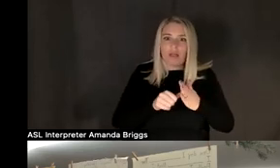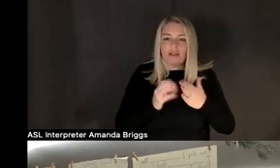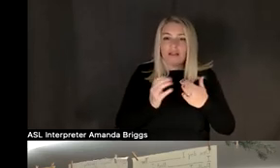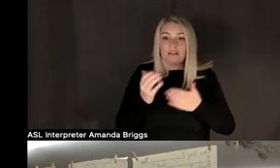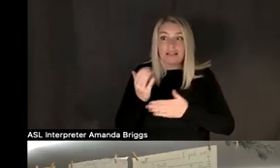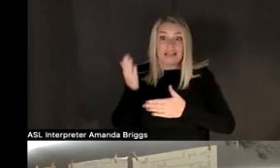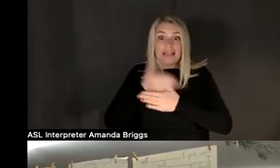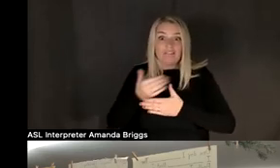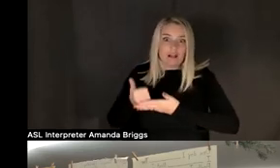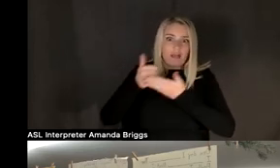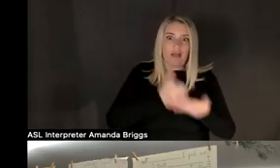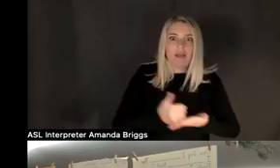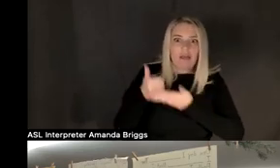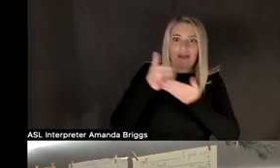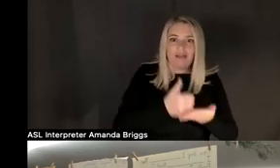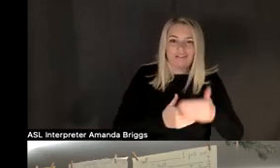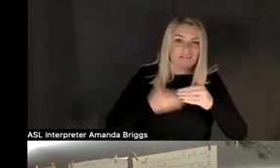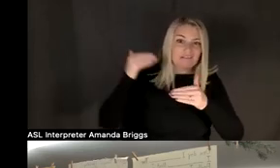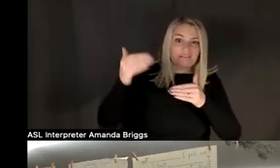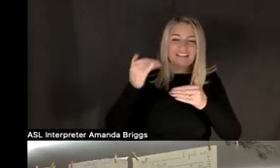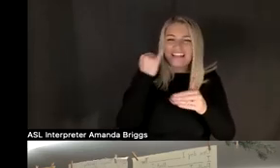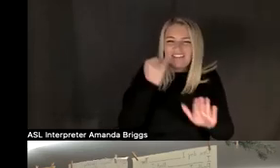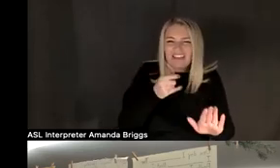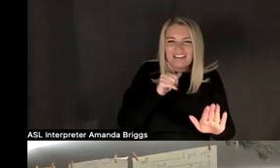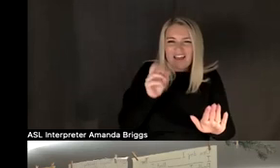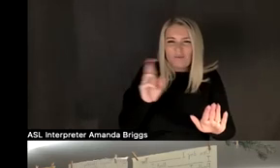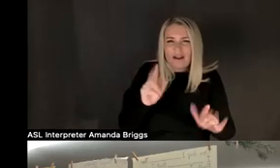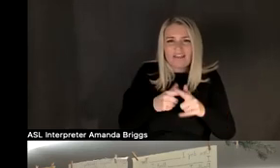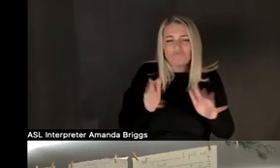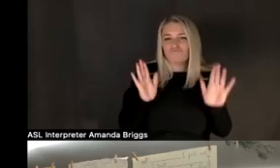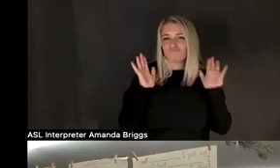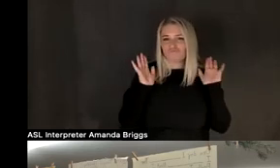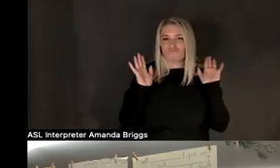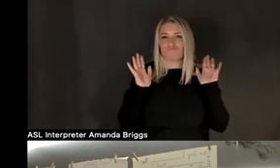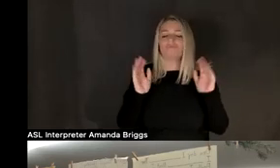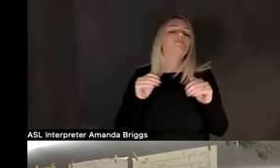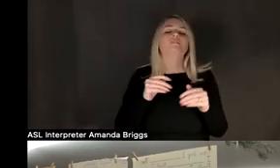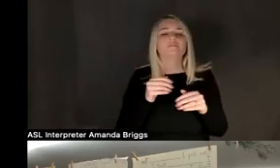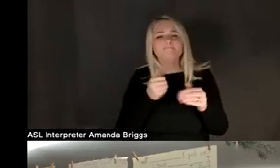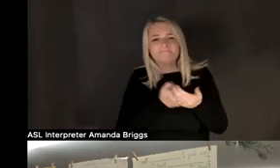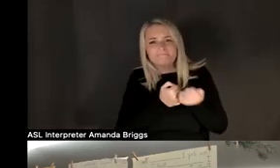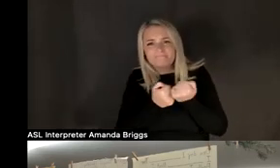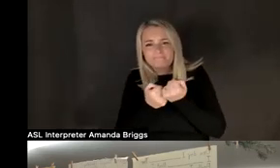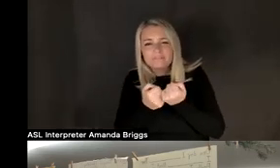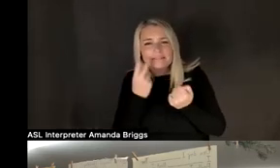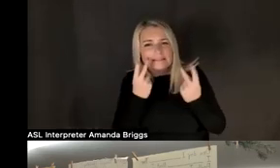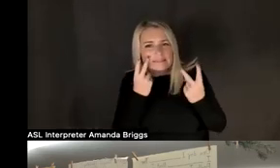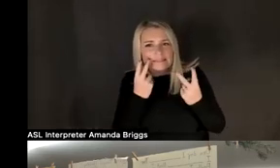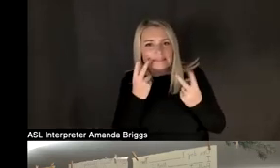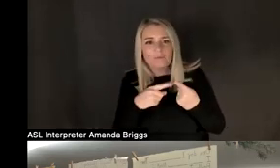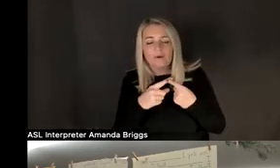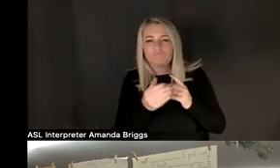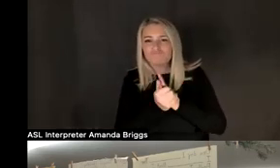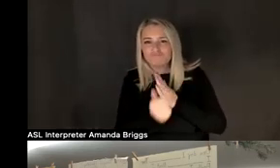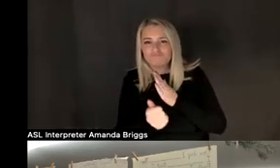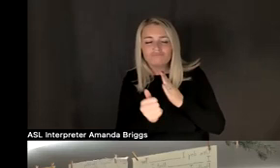not ready for it. We want to support them along and keep watching and see when they master these skills, support them with some motor skill